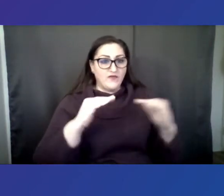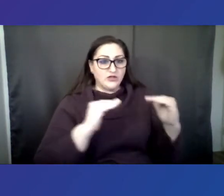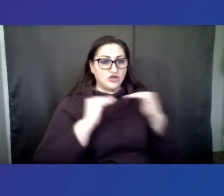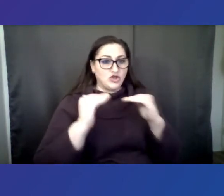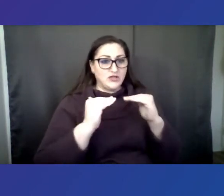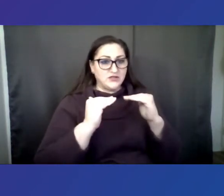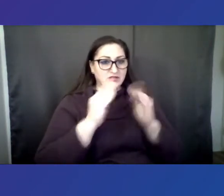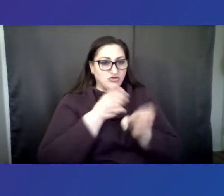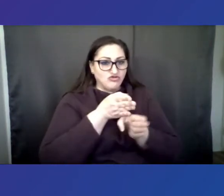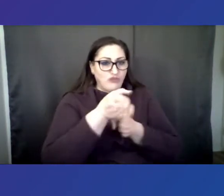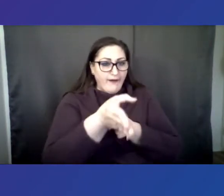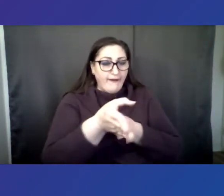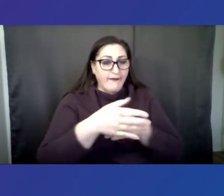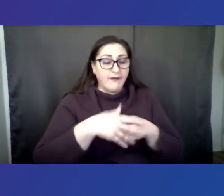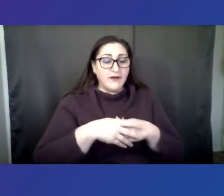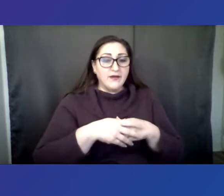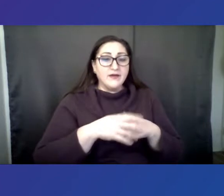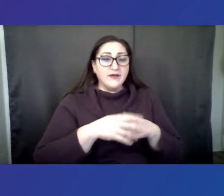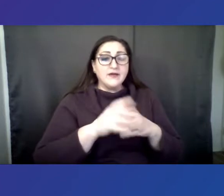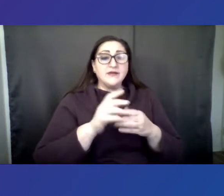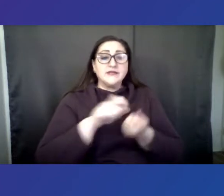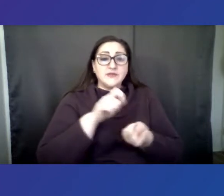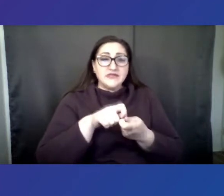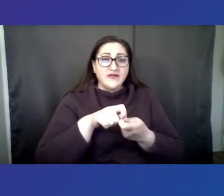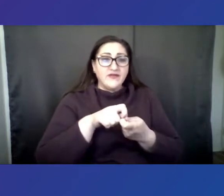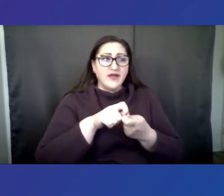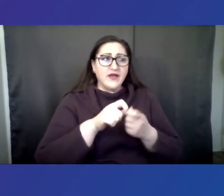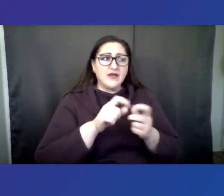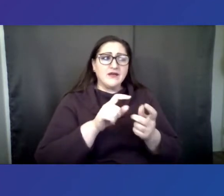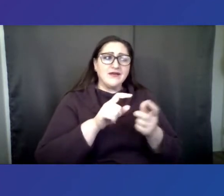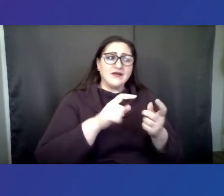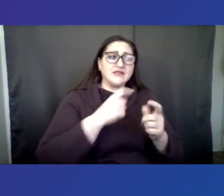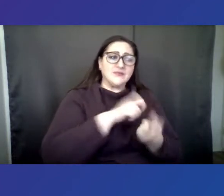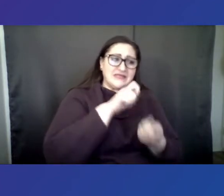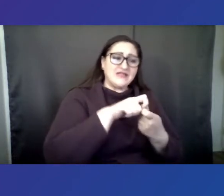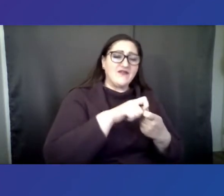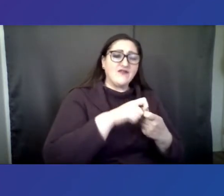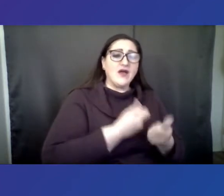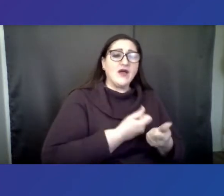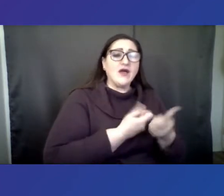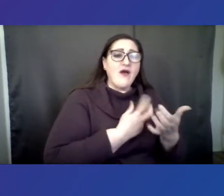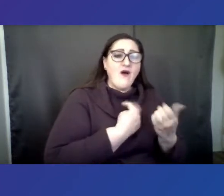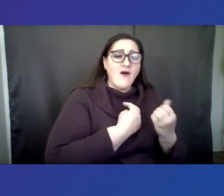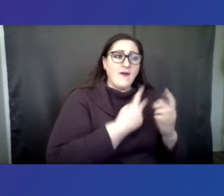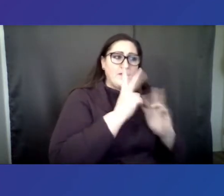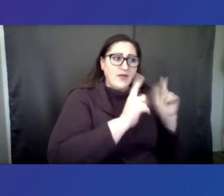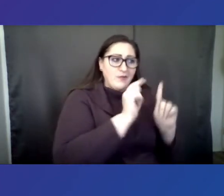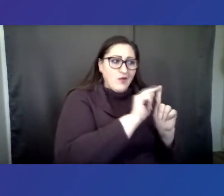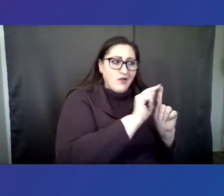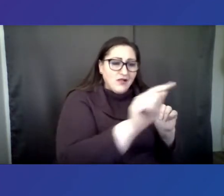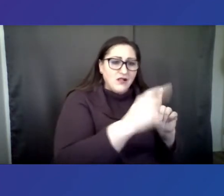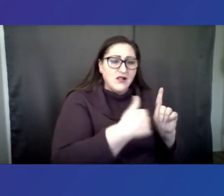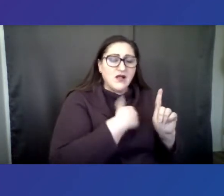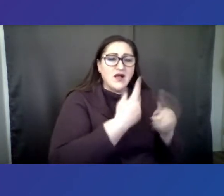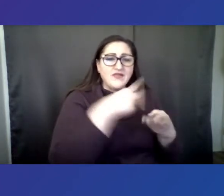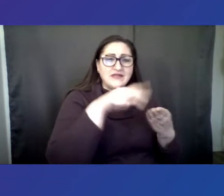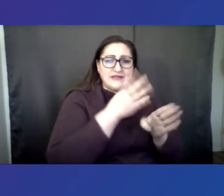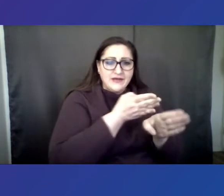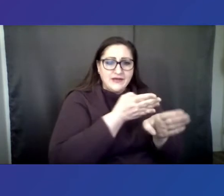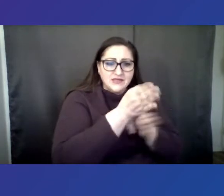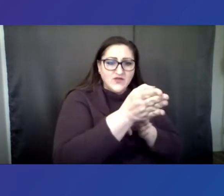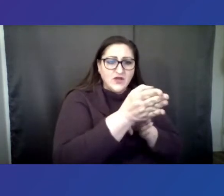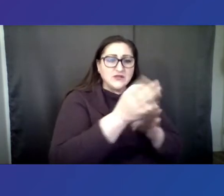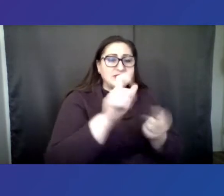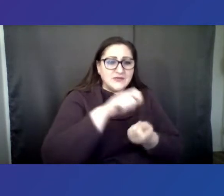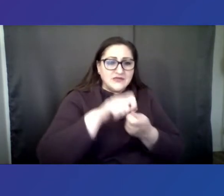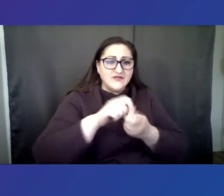focused on recentering certain voices in the dance field and about dance's relationship to justice-related